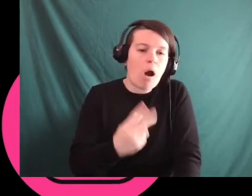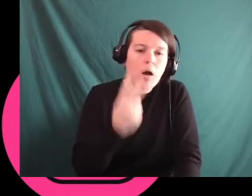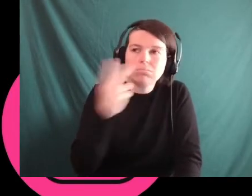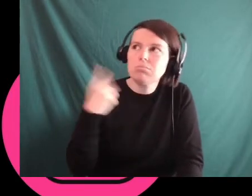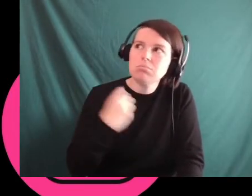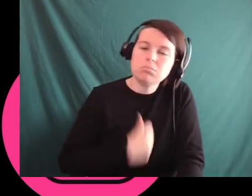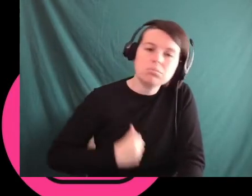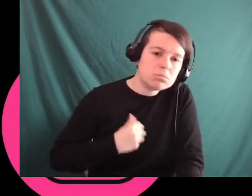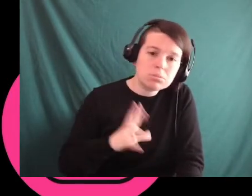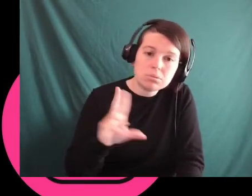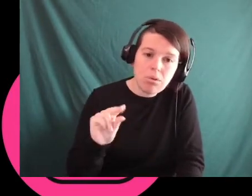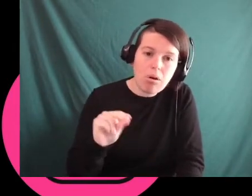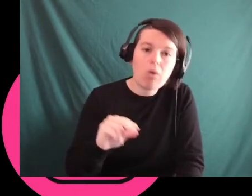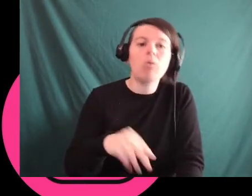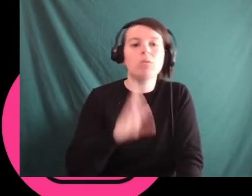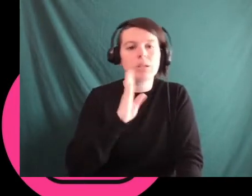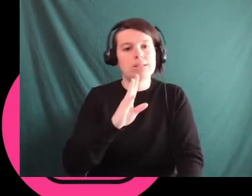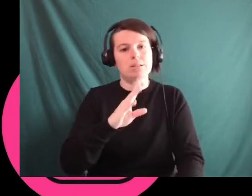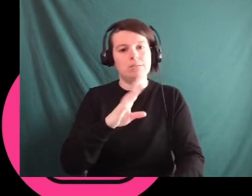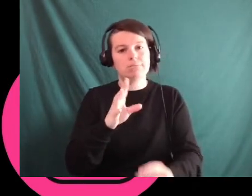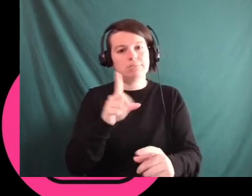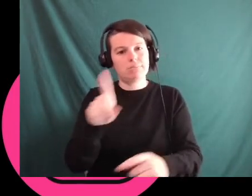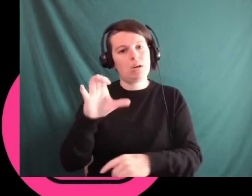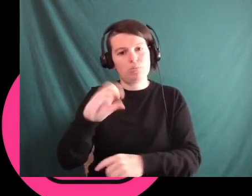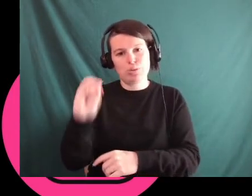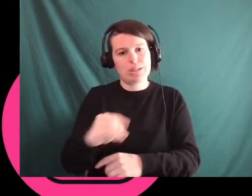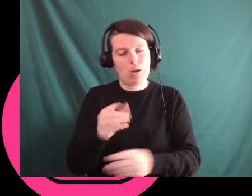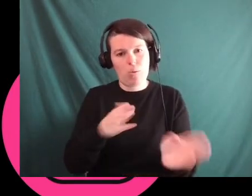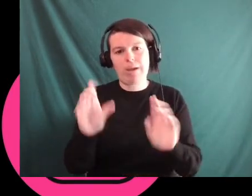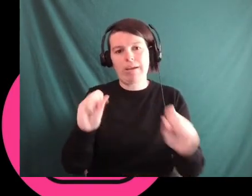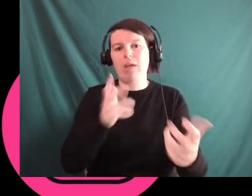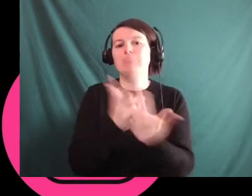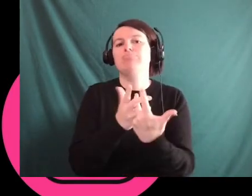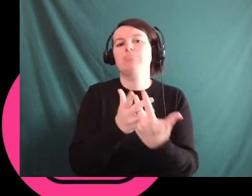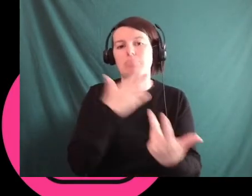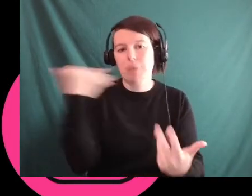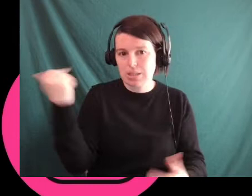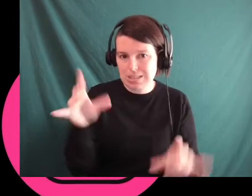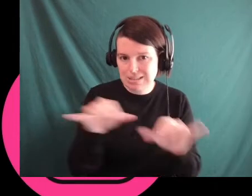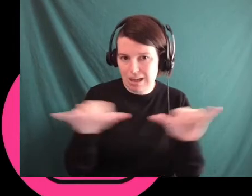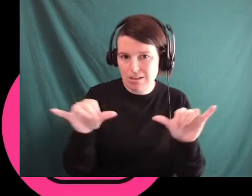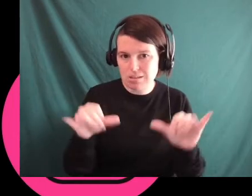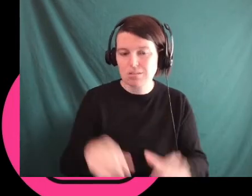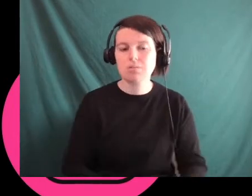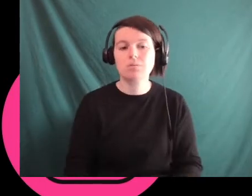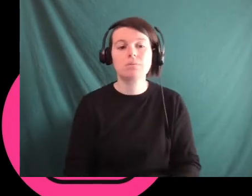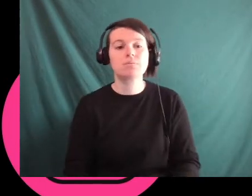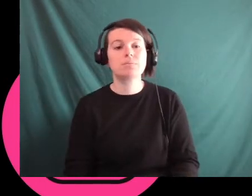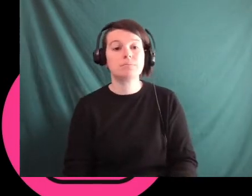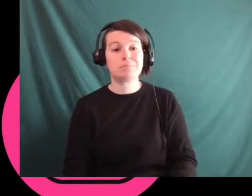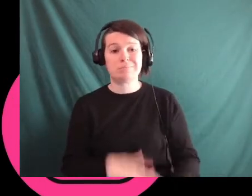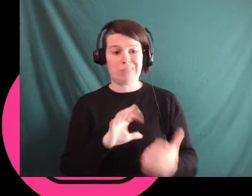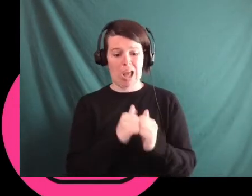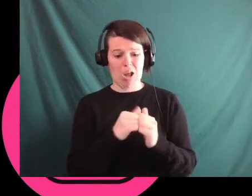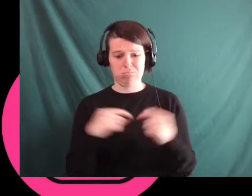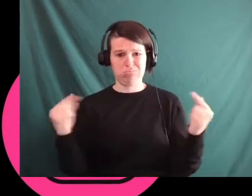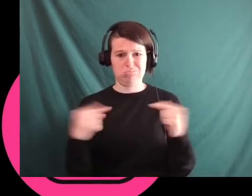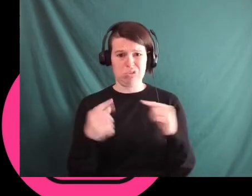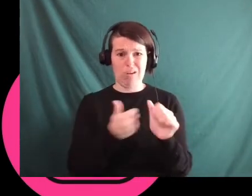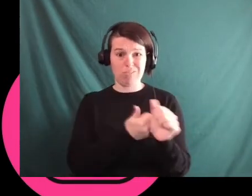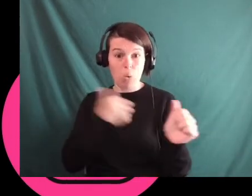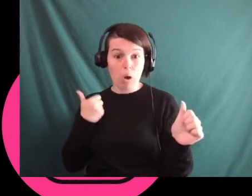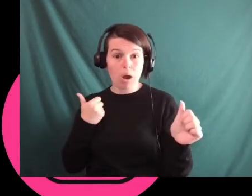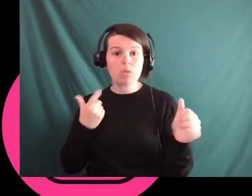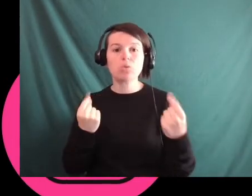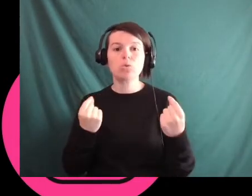to make sure that you get a binder that fits you. The easiest way to avoid hurting yourself is to take breaks